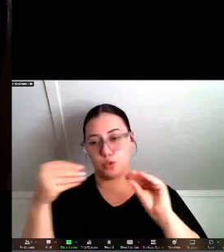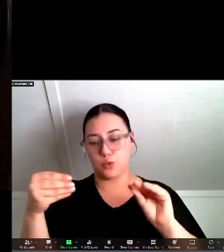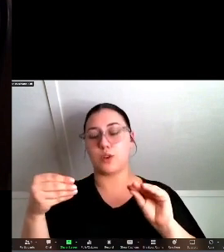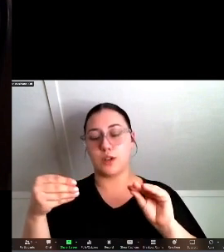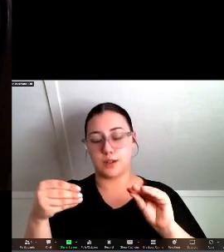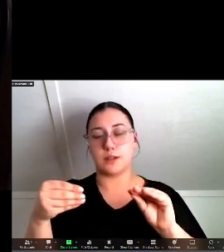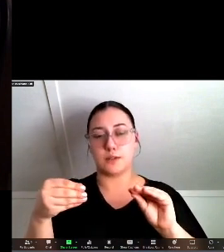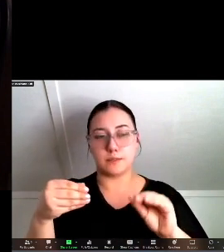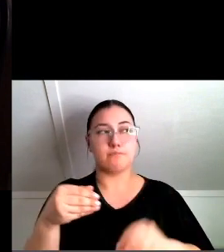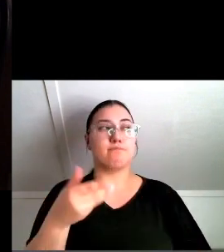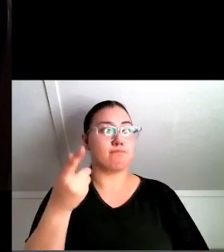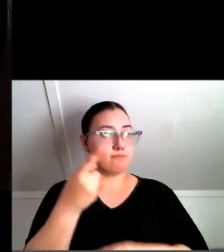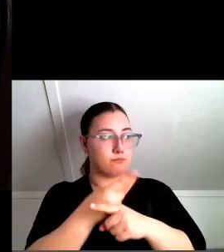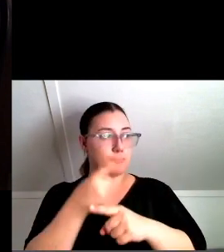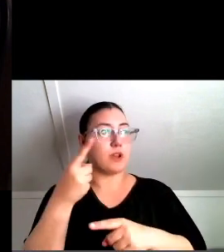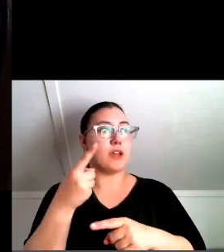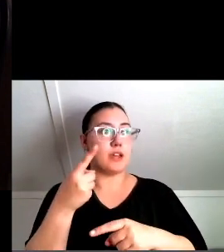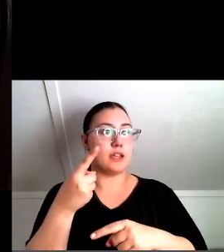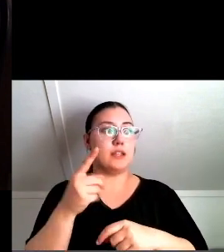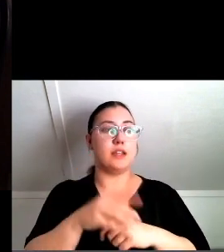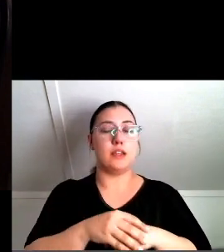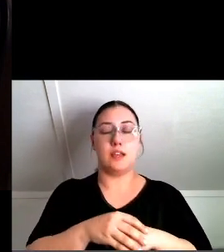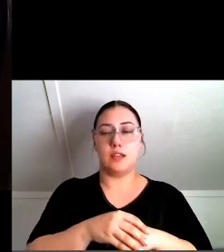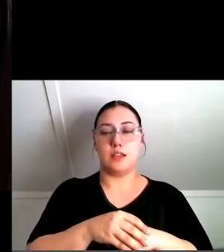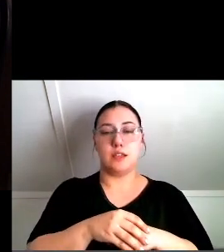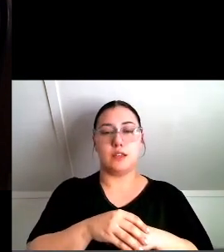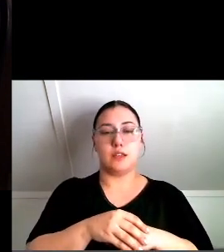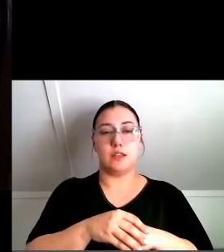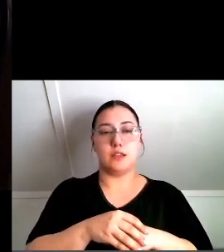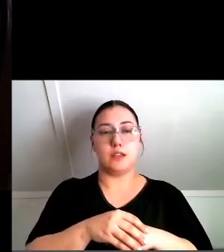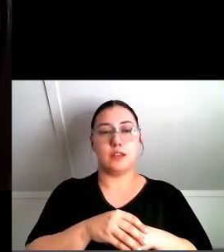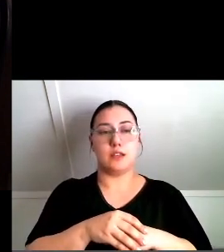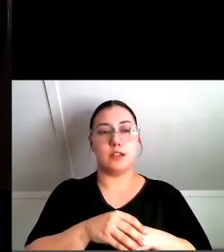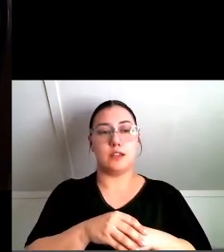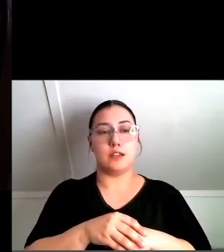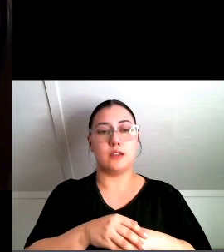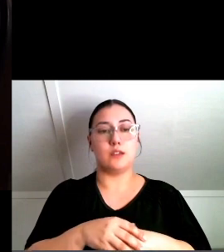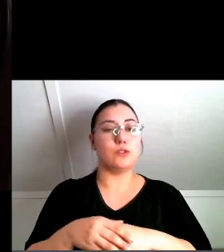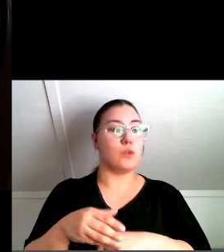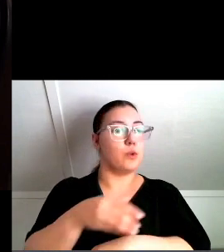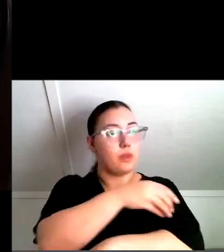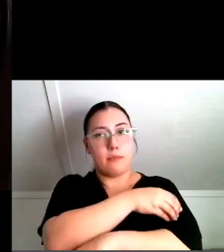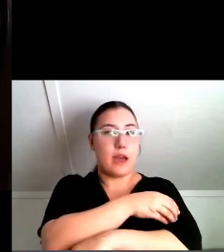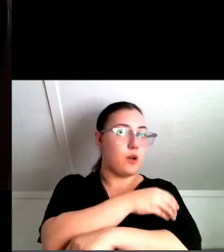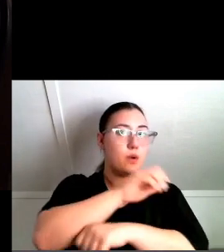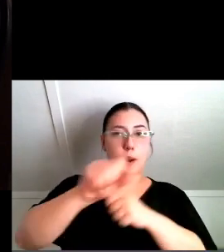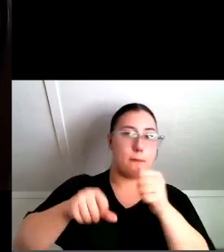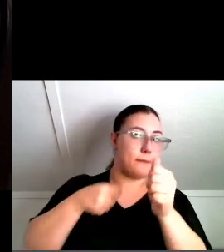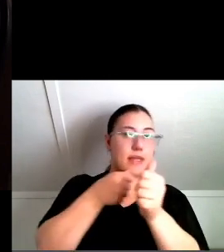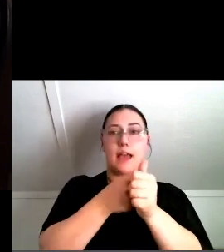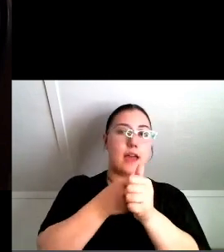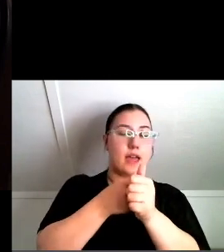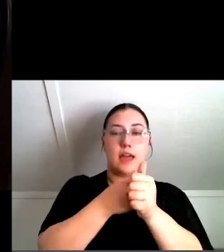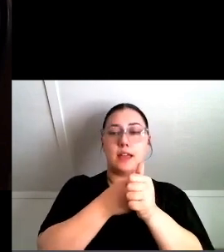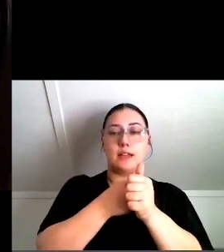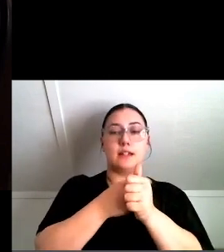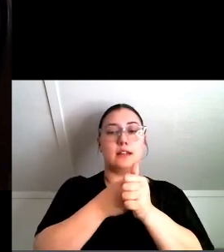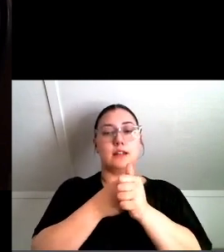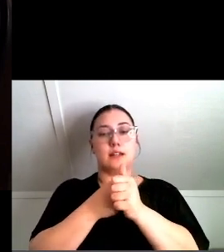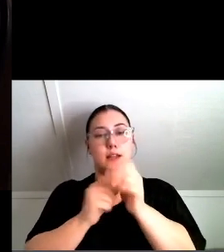right? The powerhouse behind the Associated Preserve Eatonville community. The Associated Preserve Eatonville